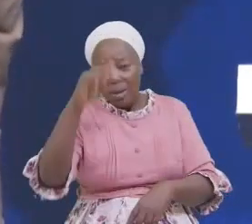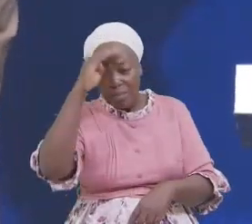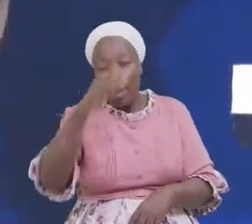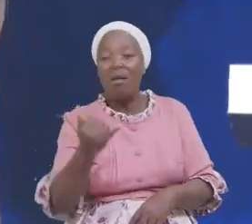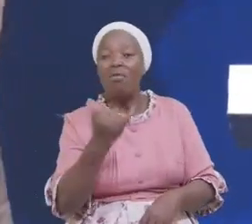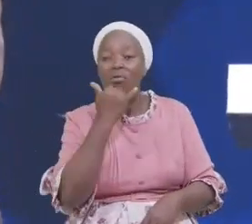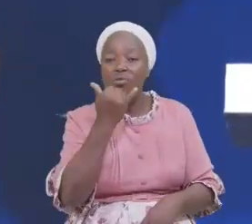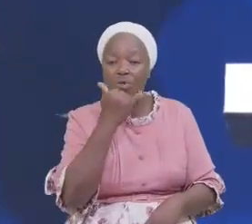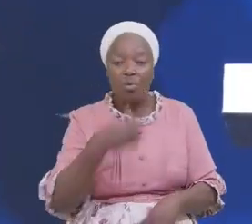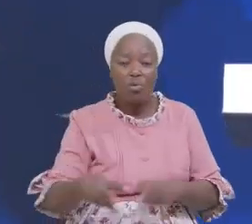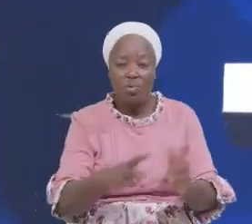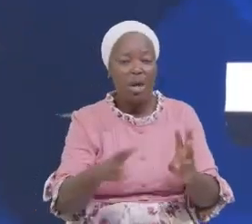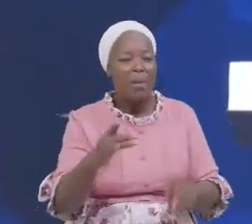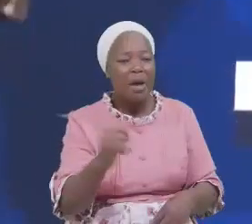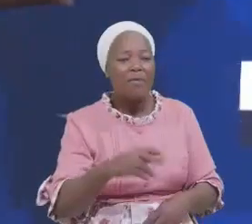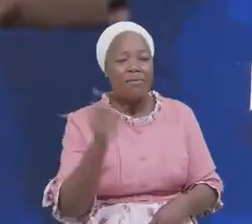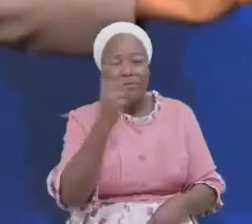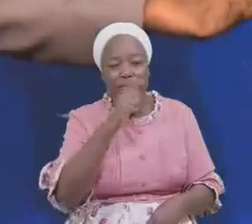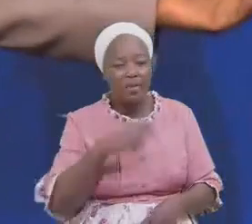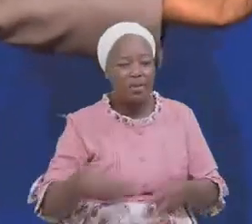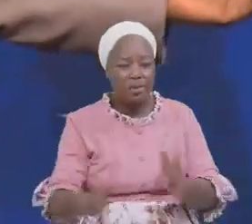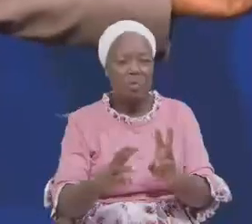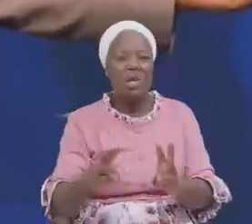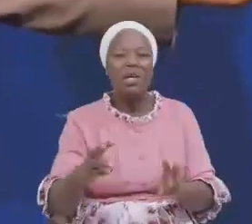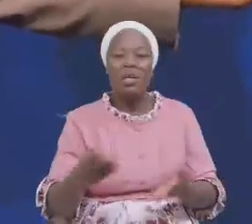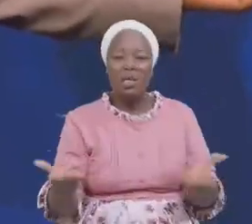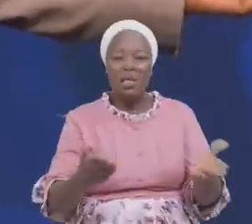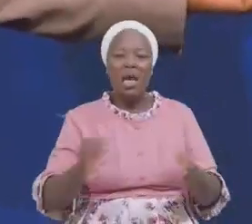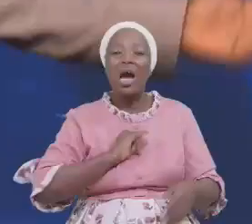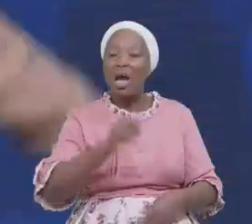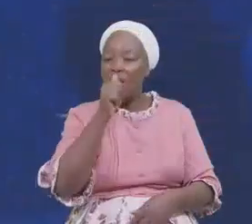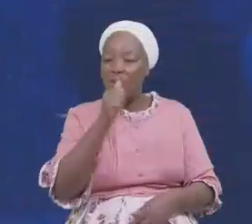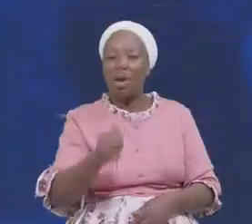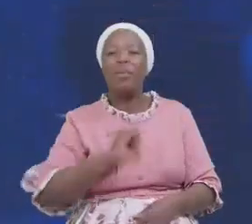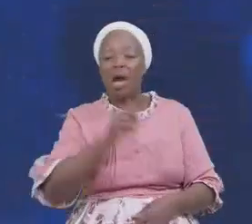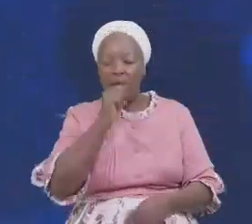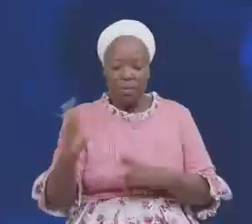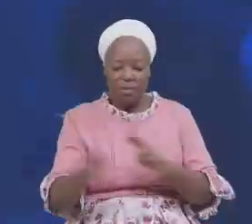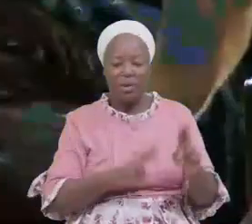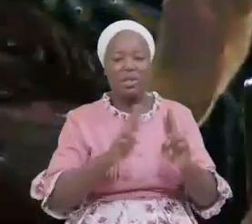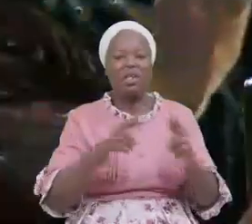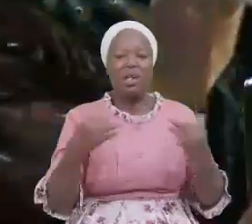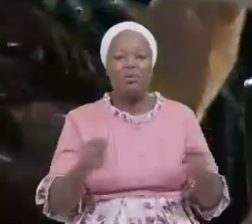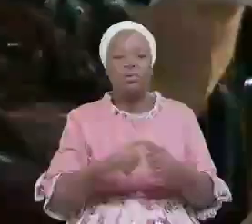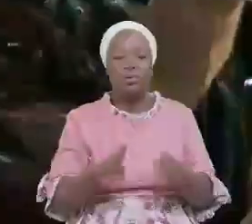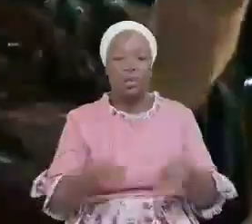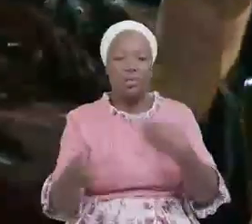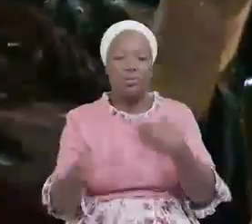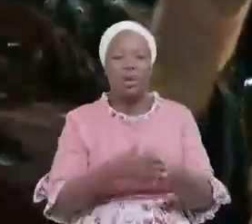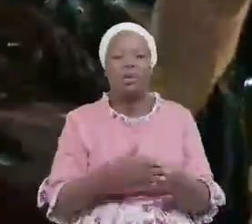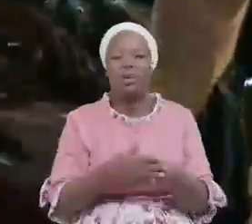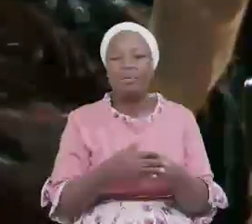by false accusation, here I am ready to restore.